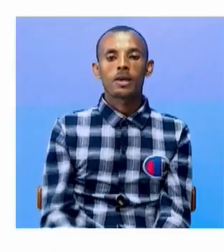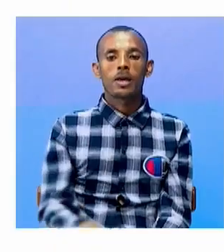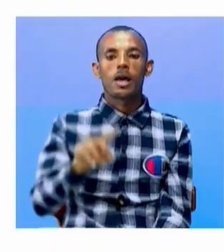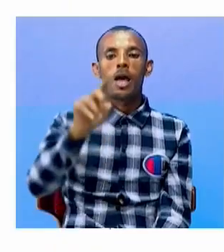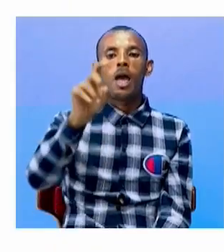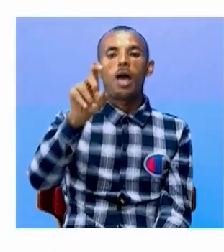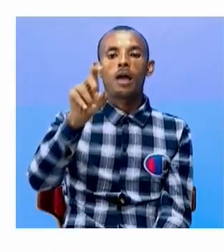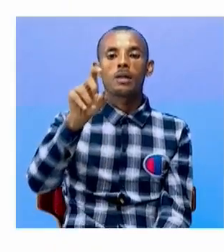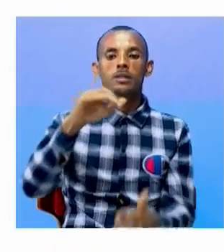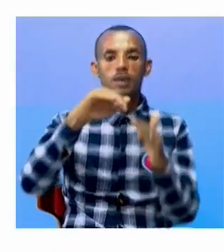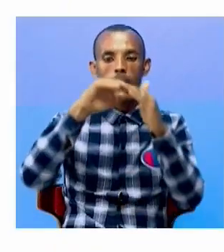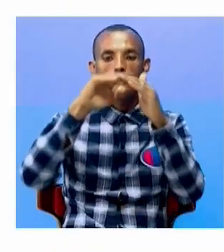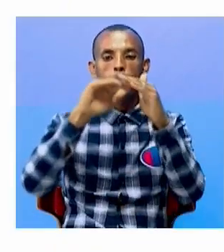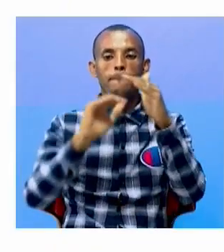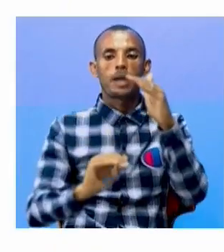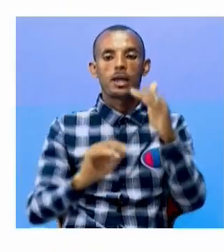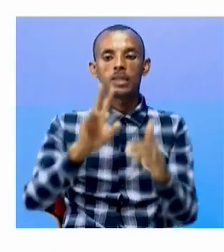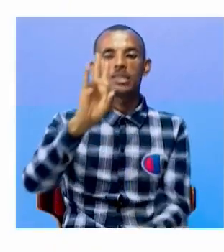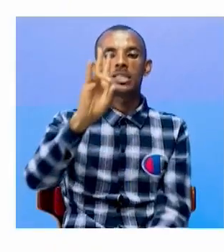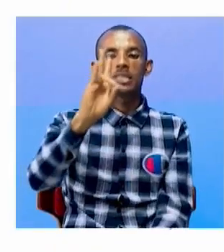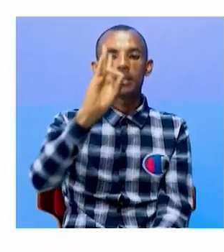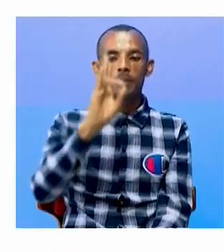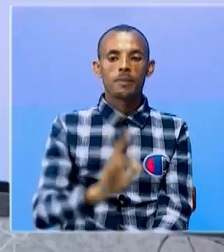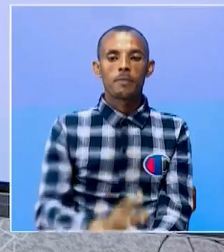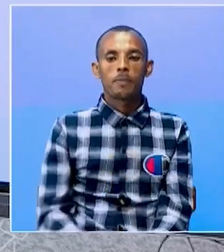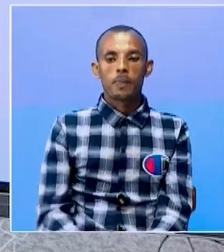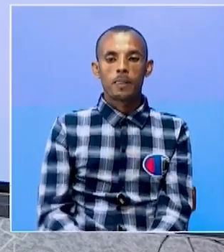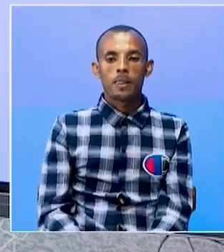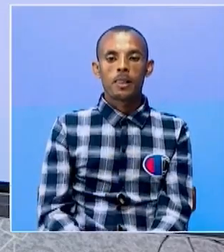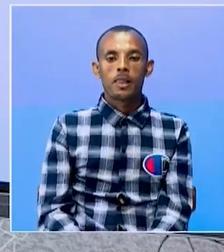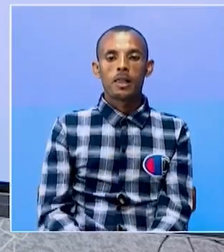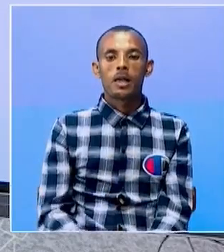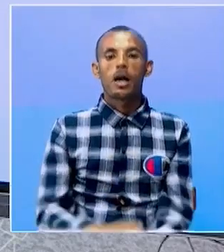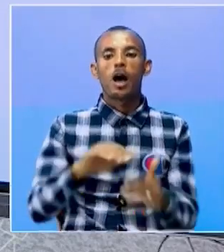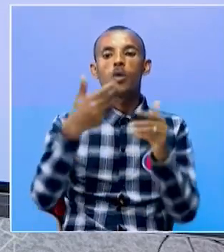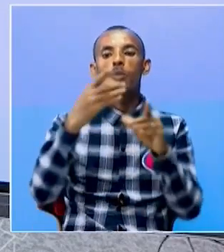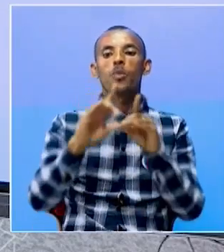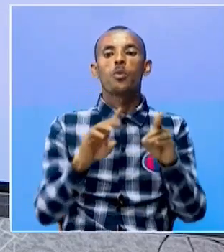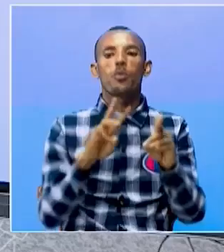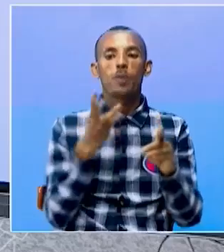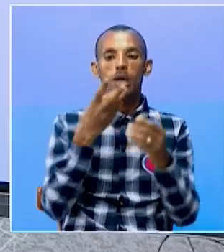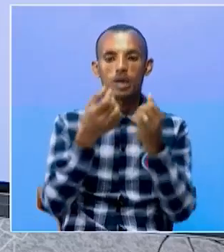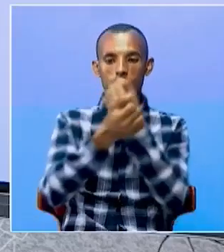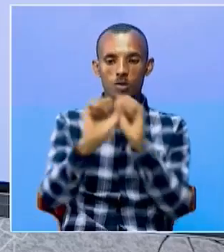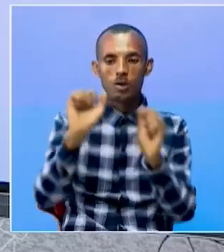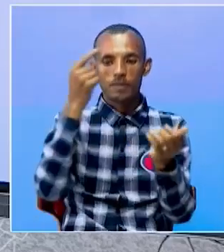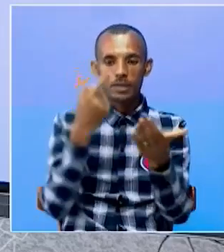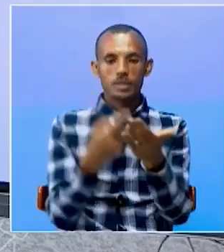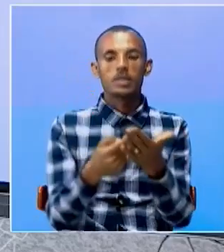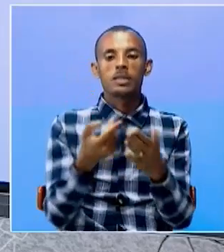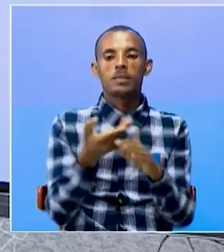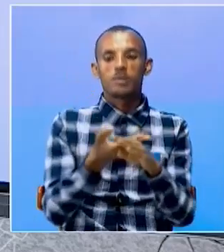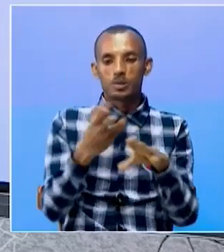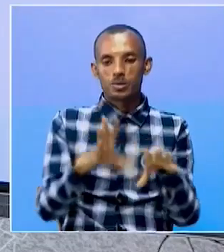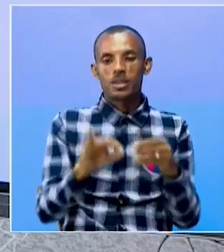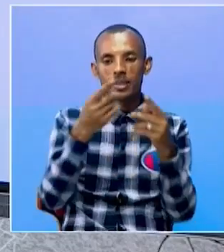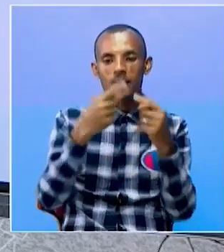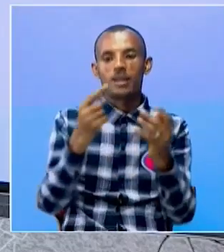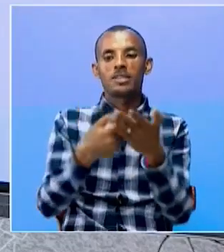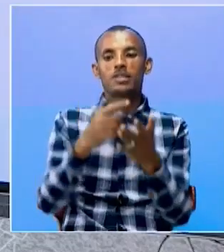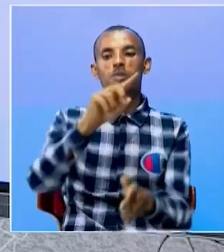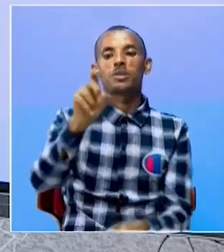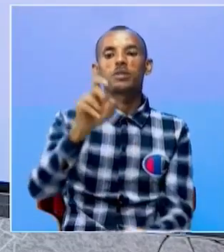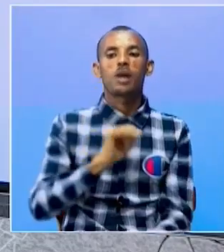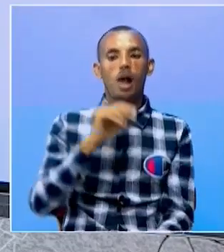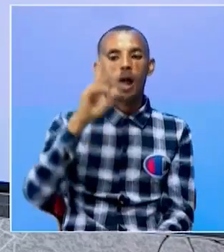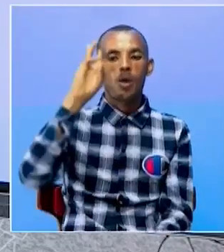x minus 7. How do you solve this? Please, students, try this question. I